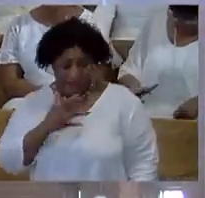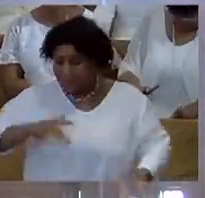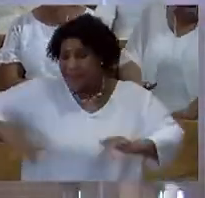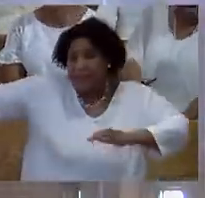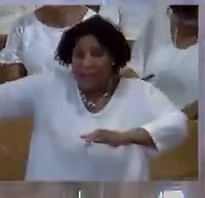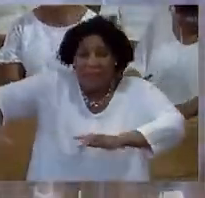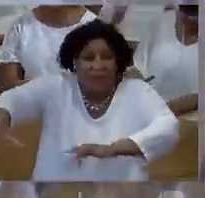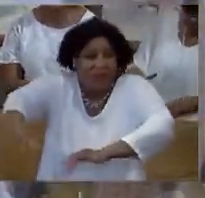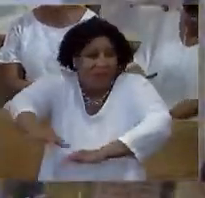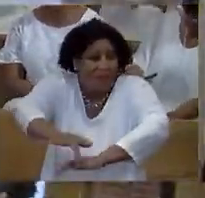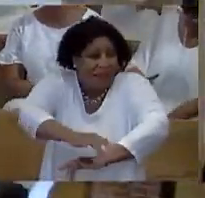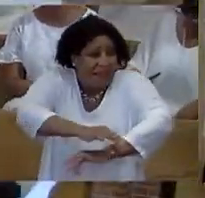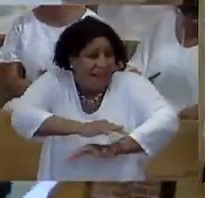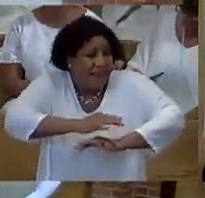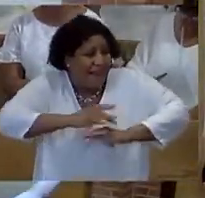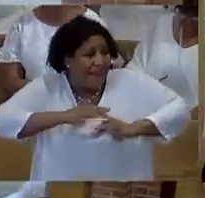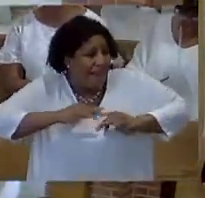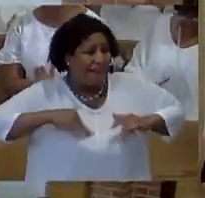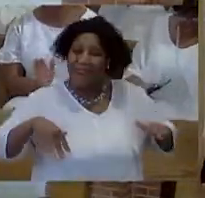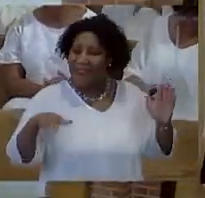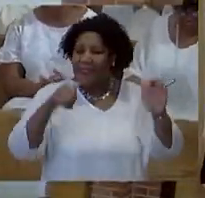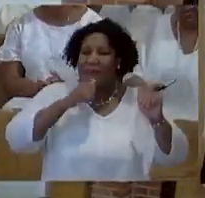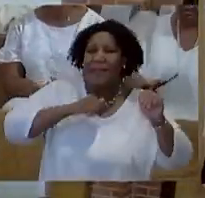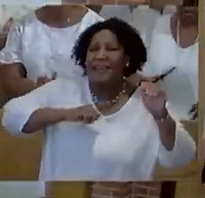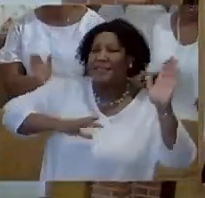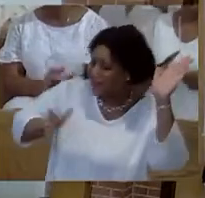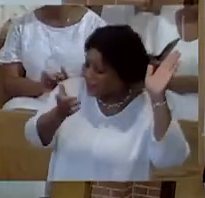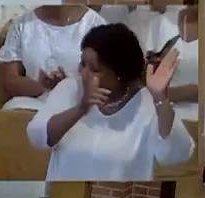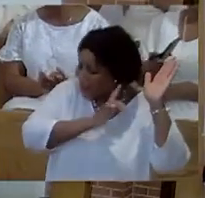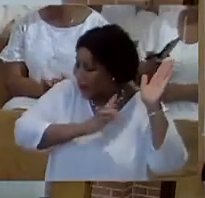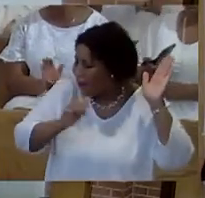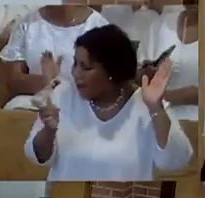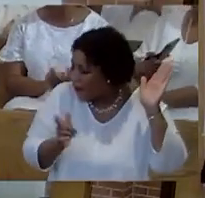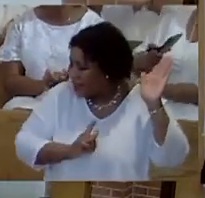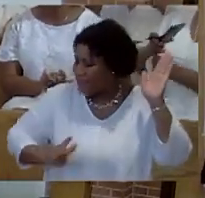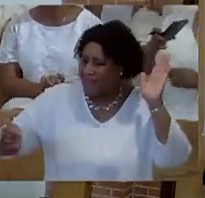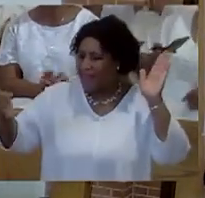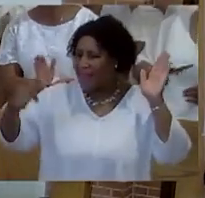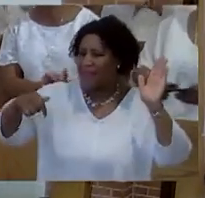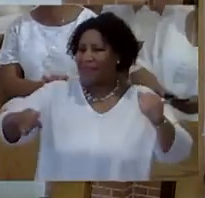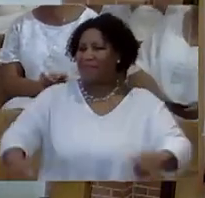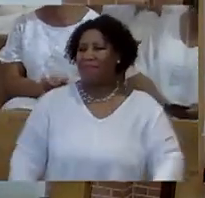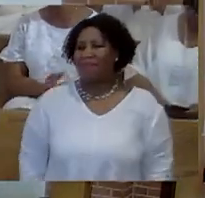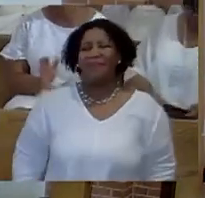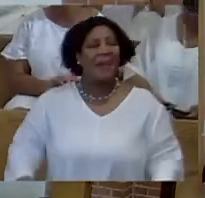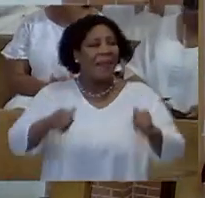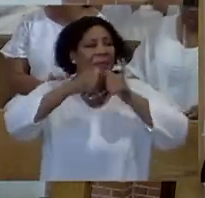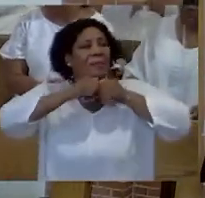A blessing from the Lord.